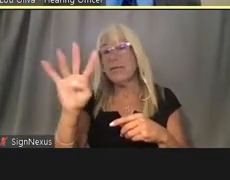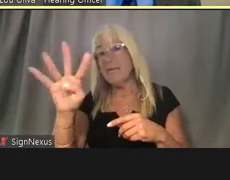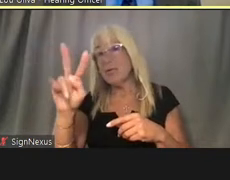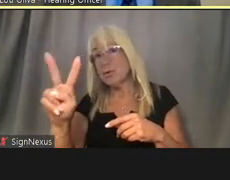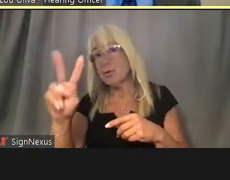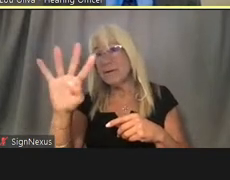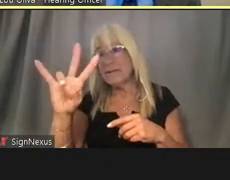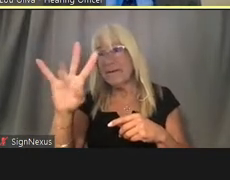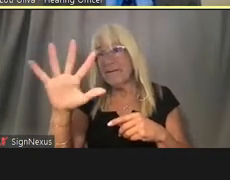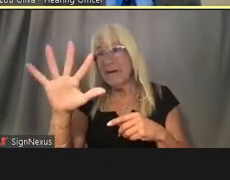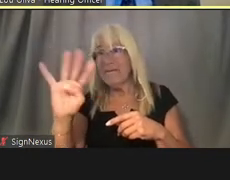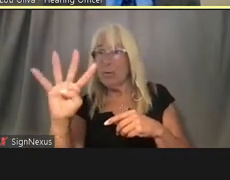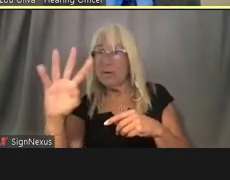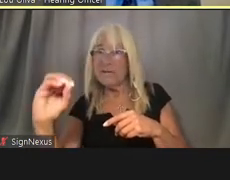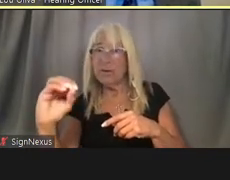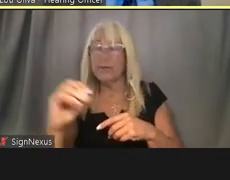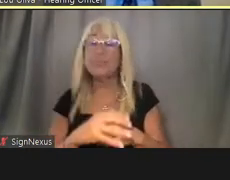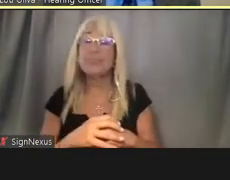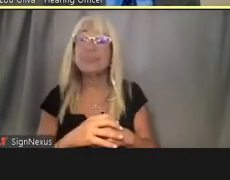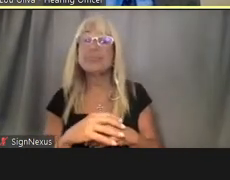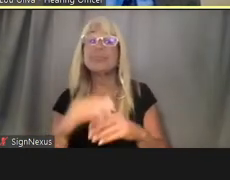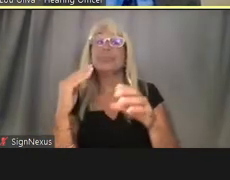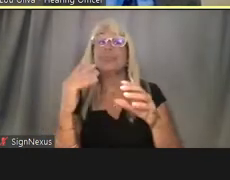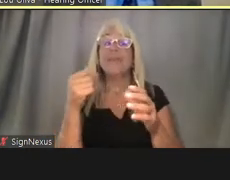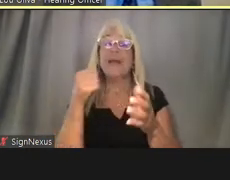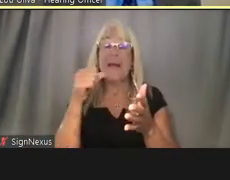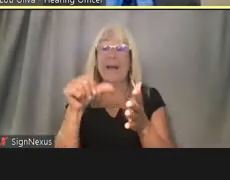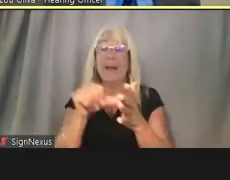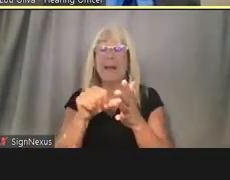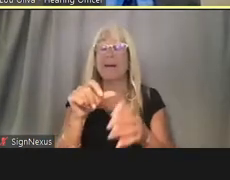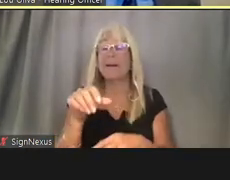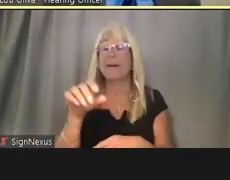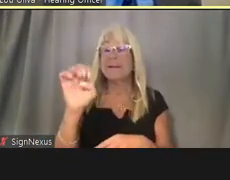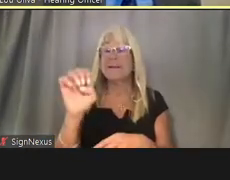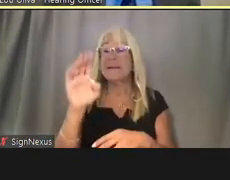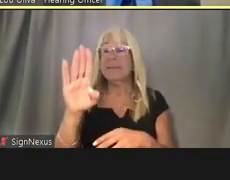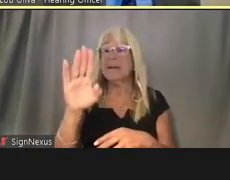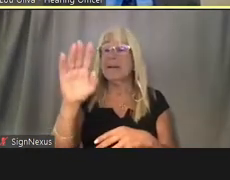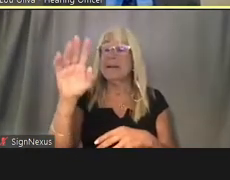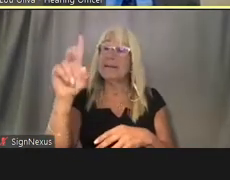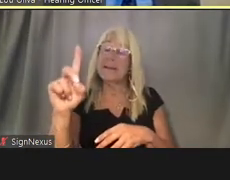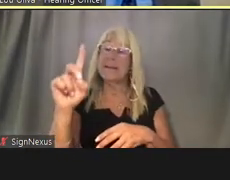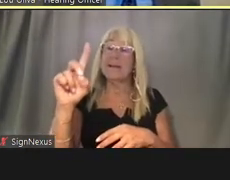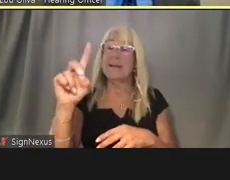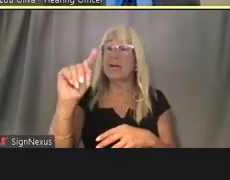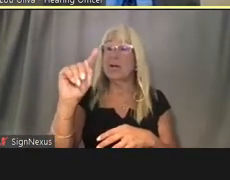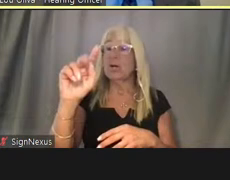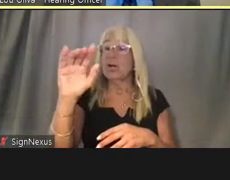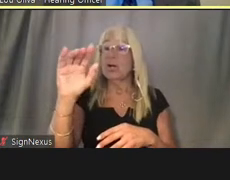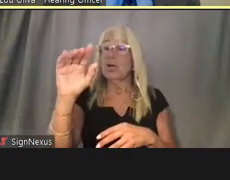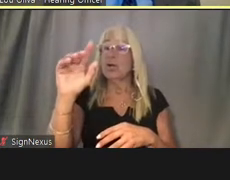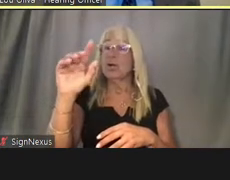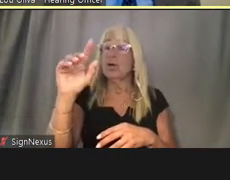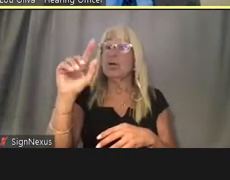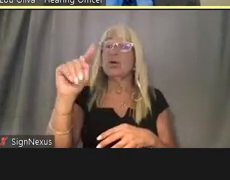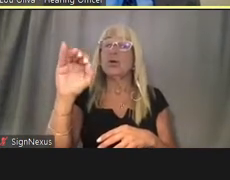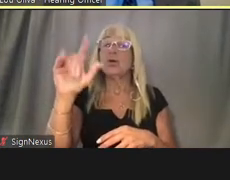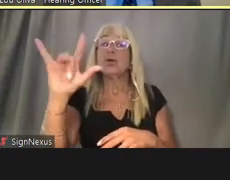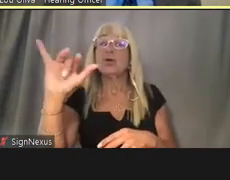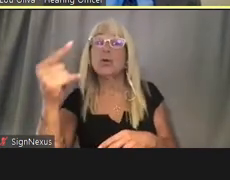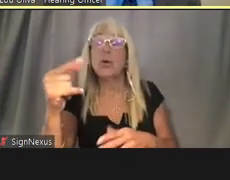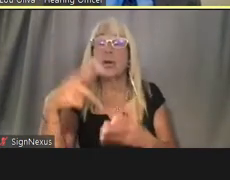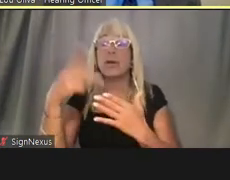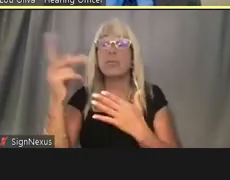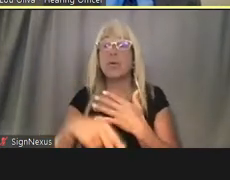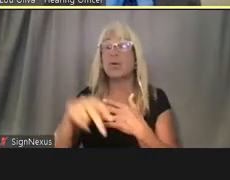via email I'm sorry VIA mail to CBD tolling program to Broadway 23rd floor New York